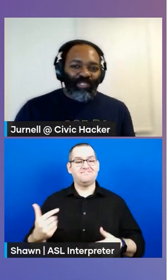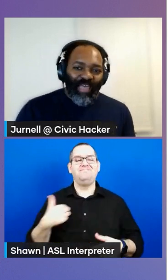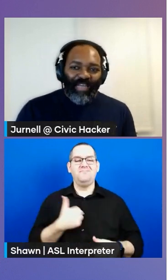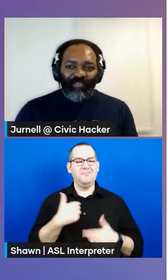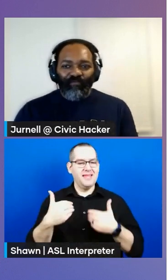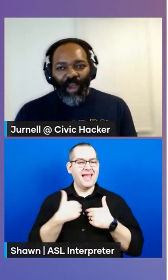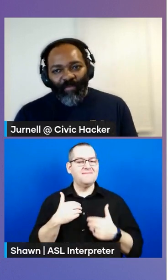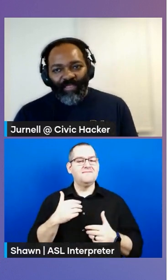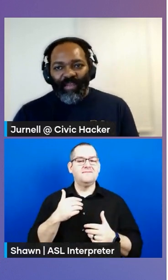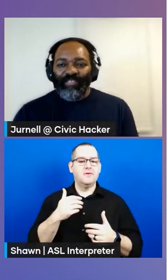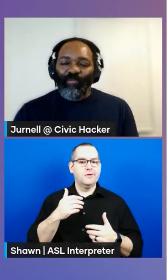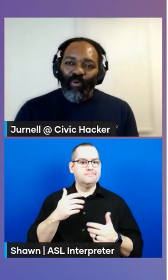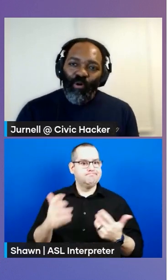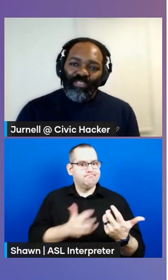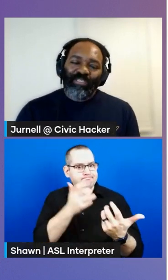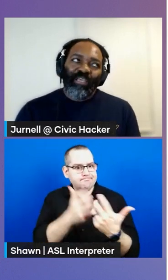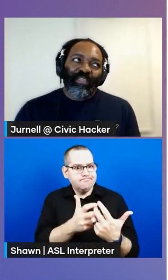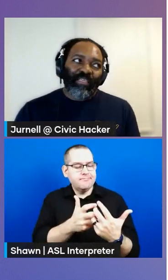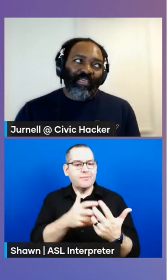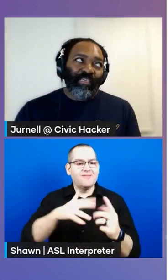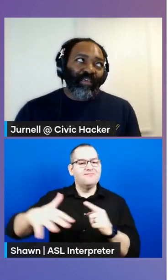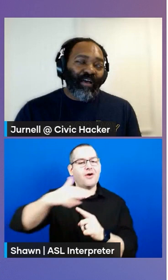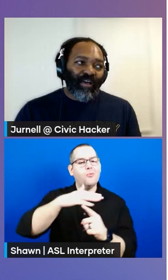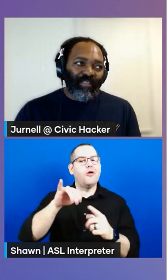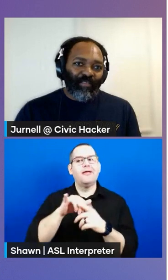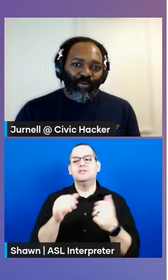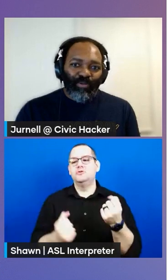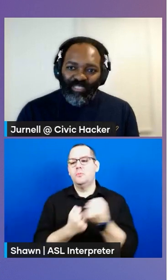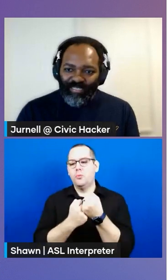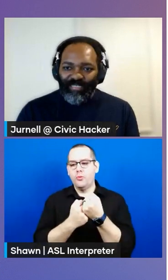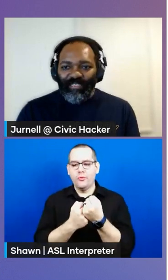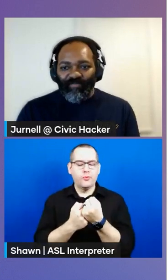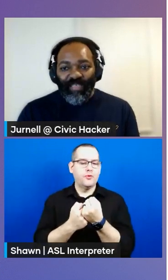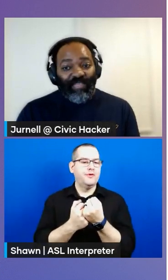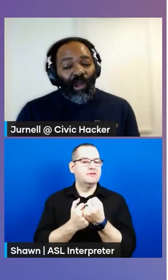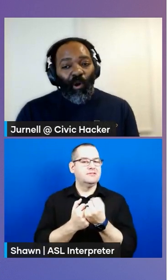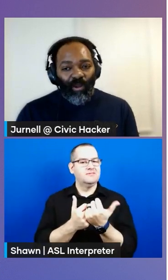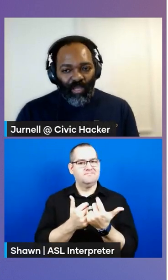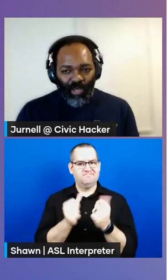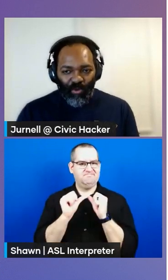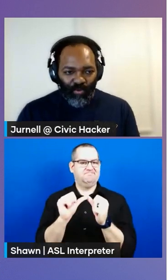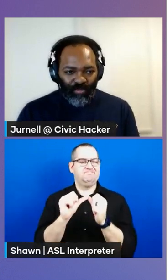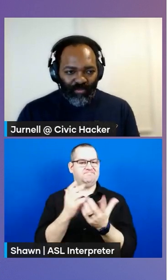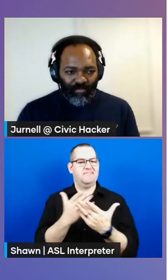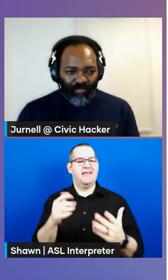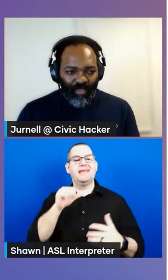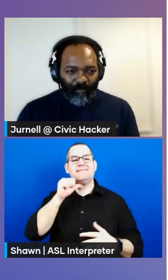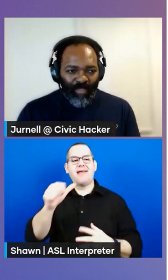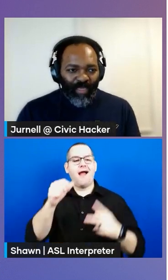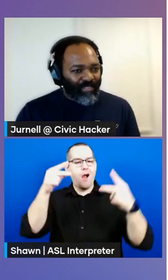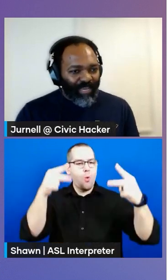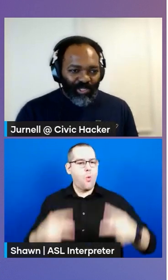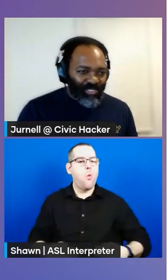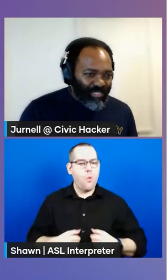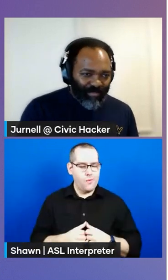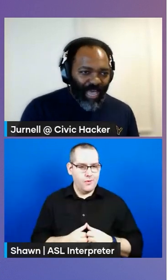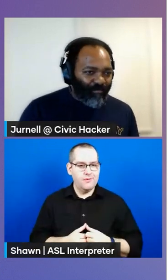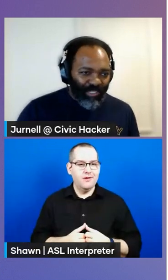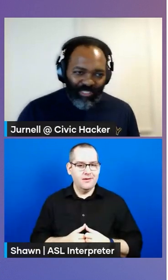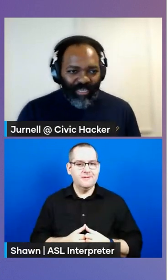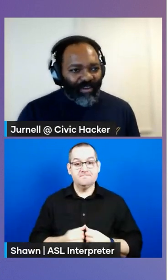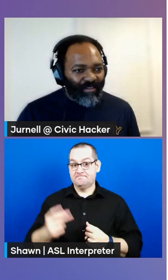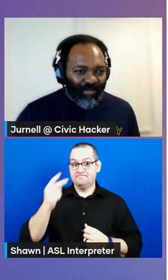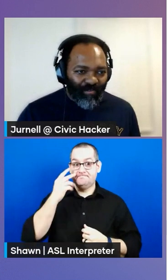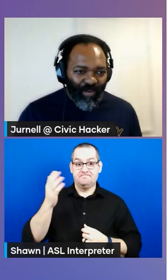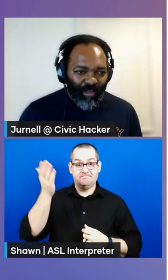a personalized environment that supports the persistence of things that aren't code. Okay. And so as you can see up top,